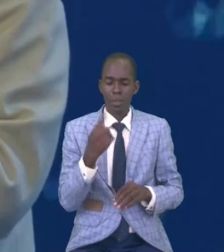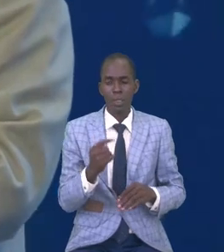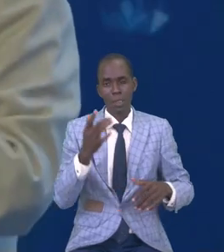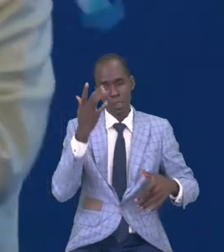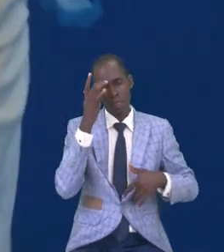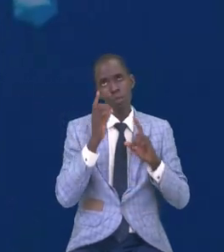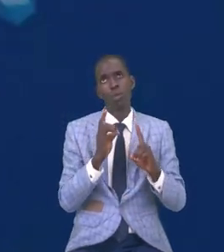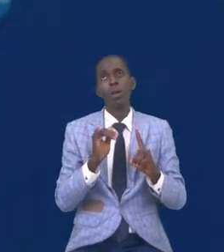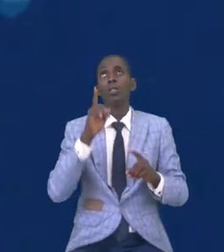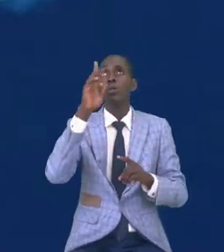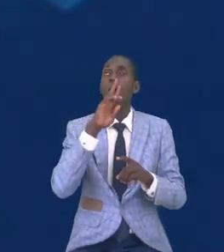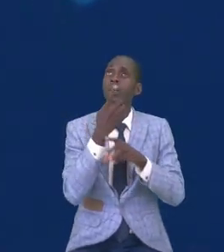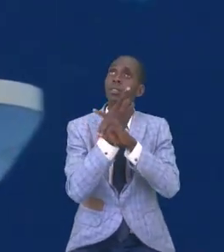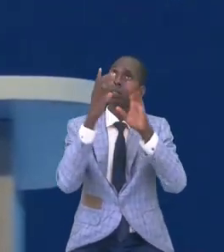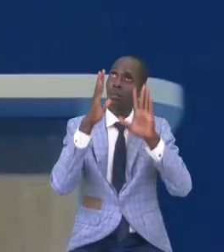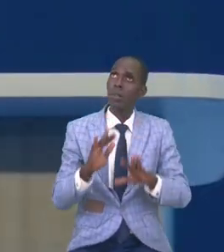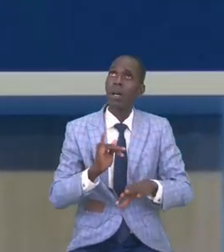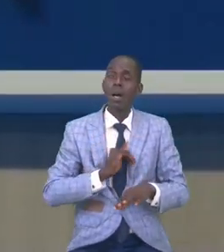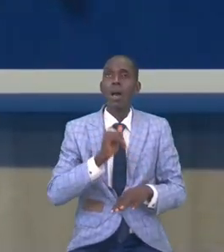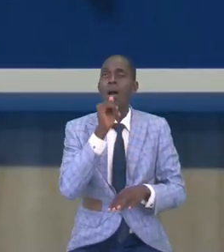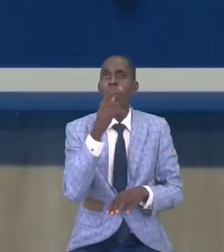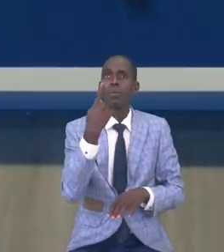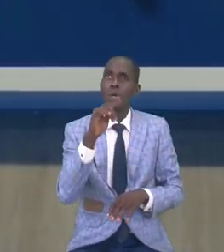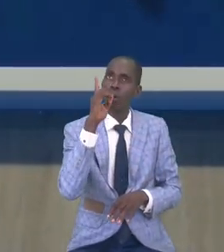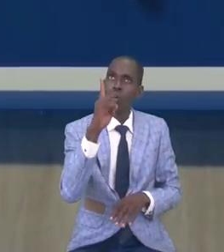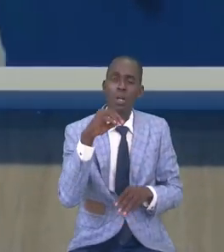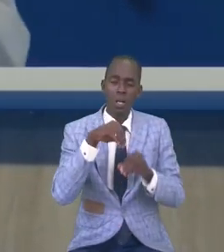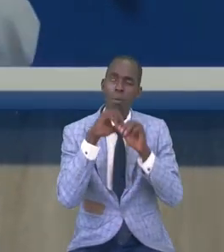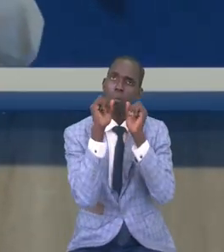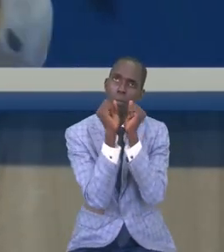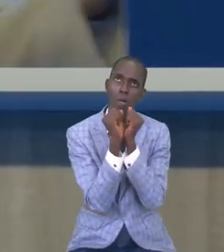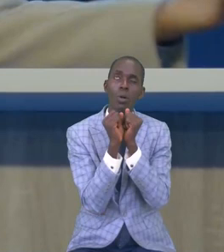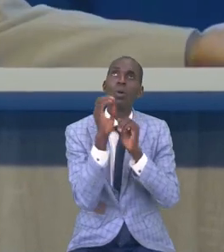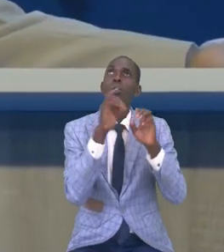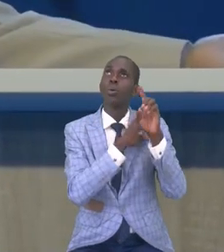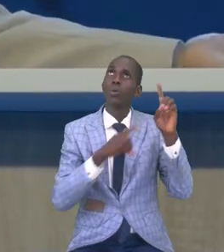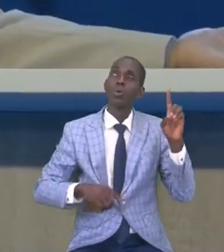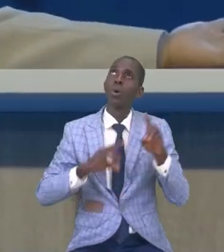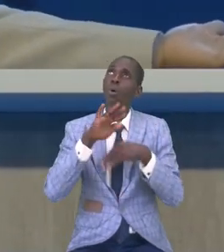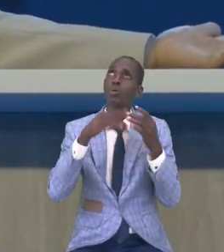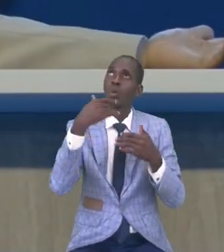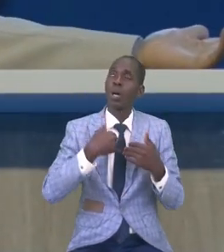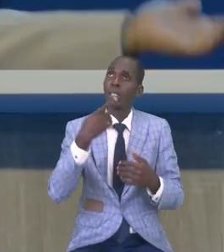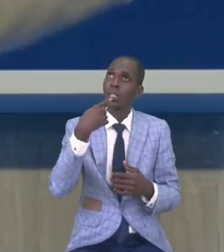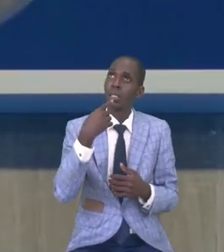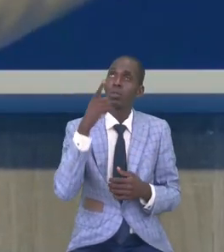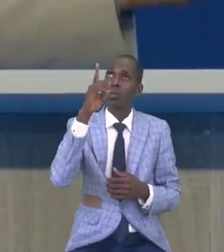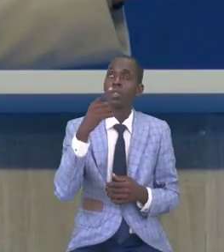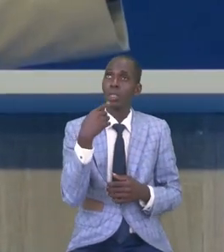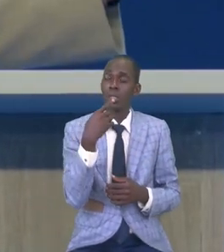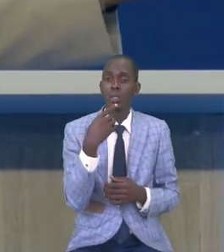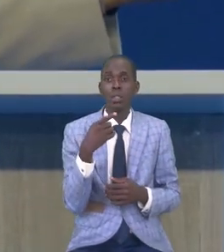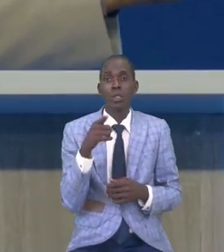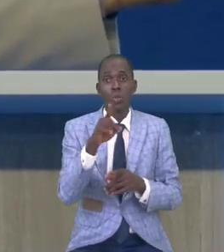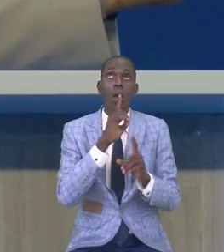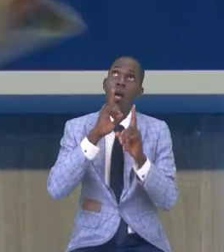your deliverer, I am the one in bondage. When you accept and you say,